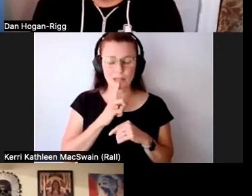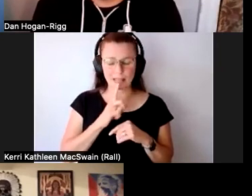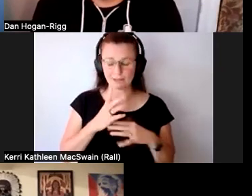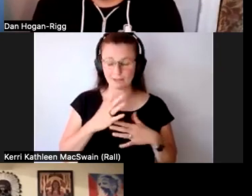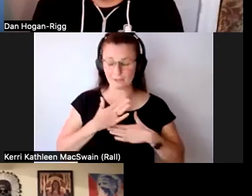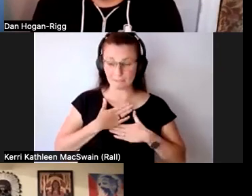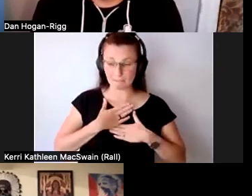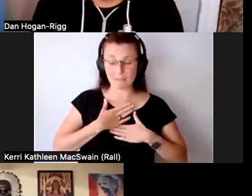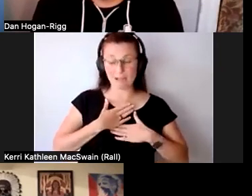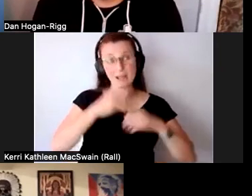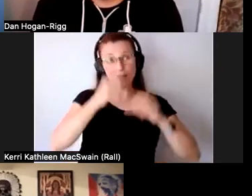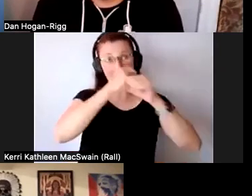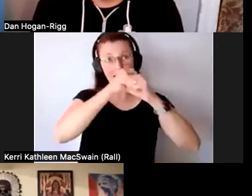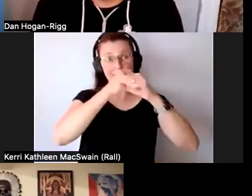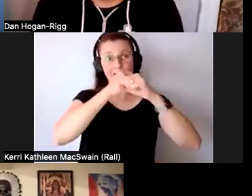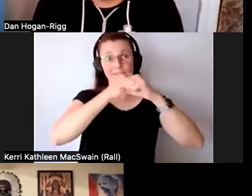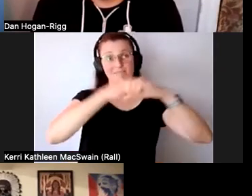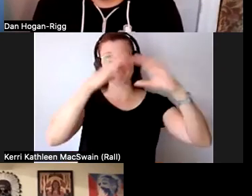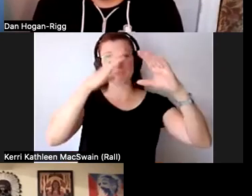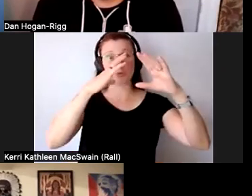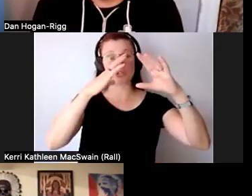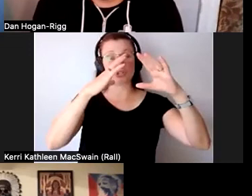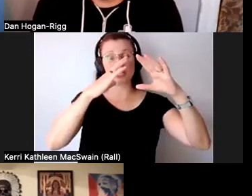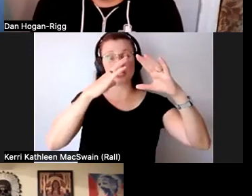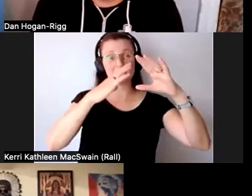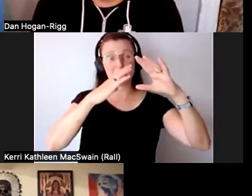what we can build